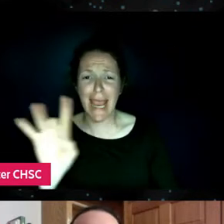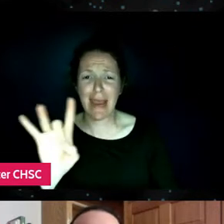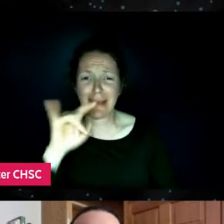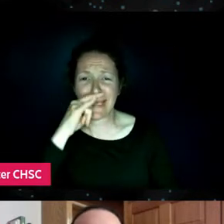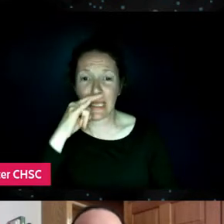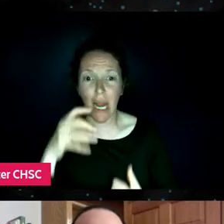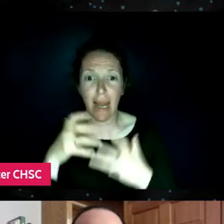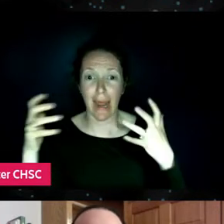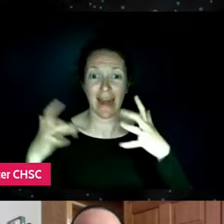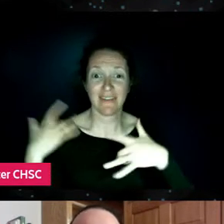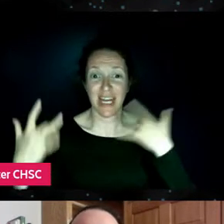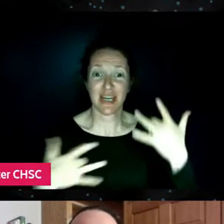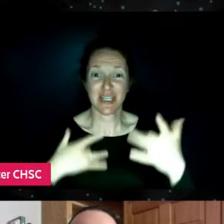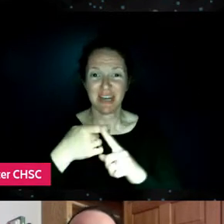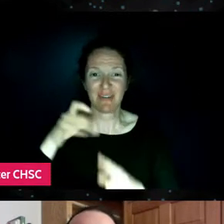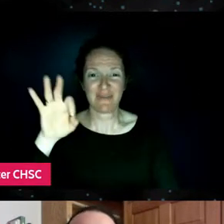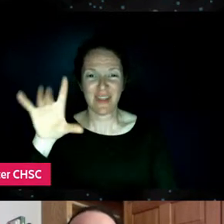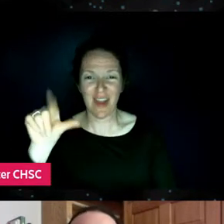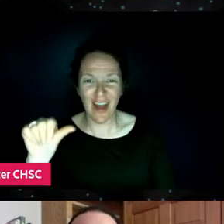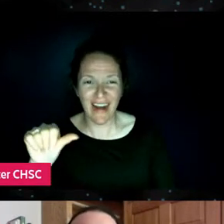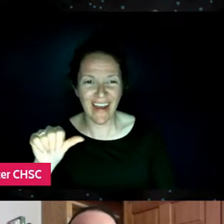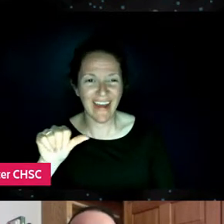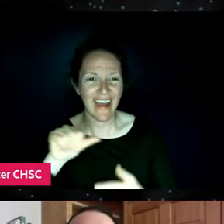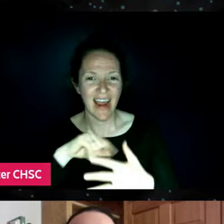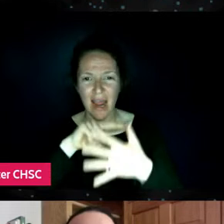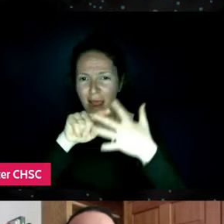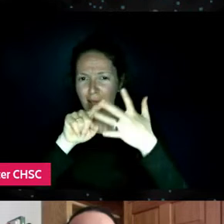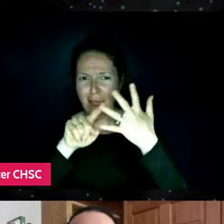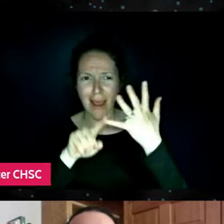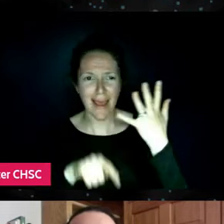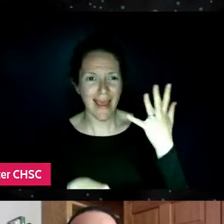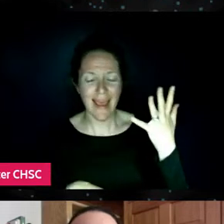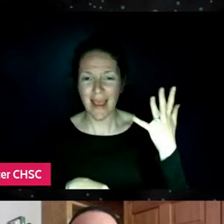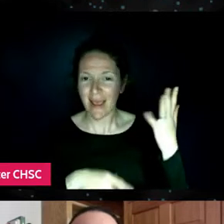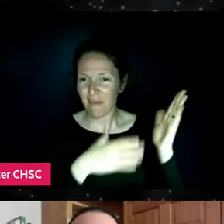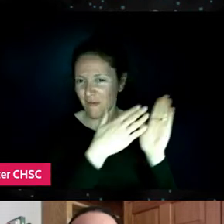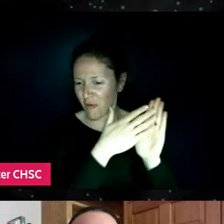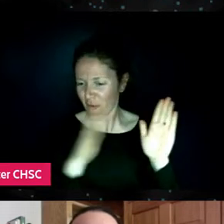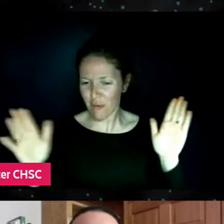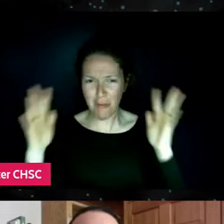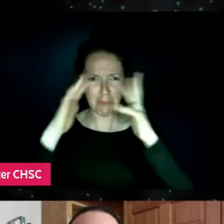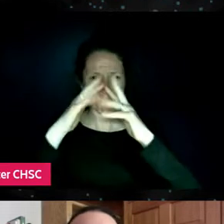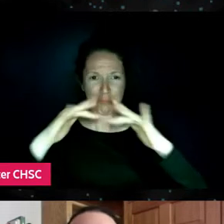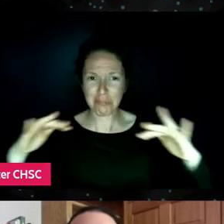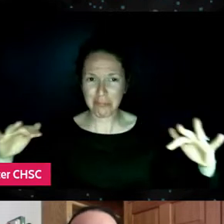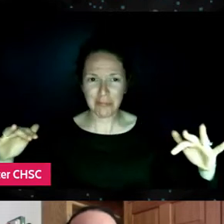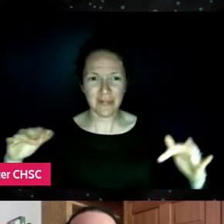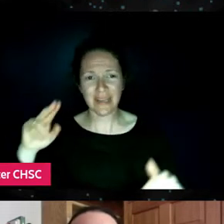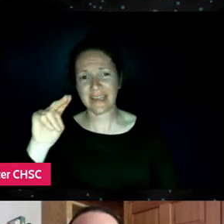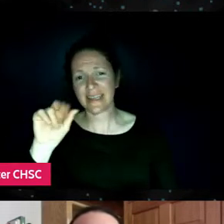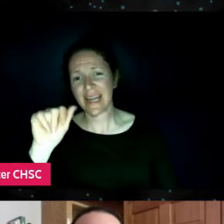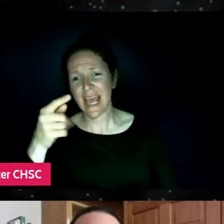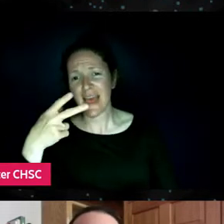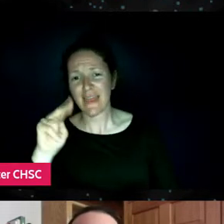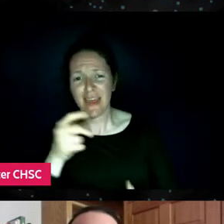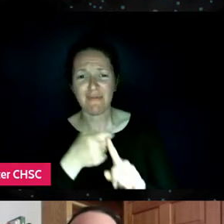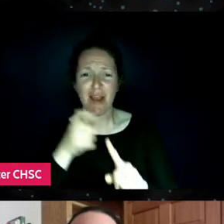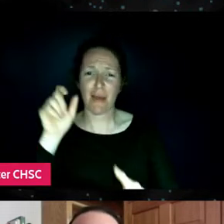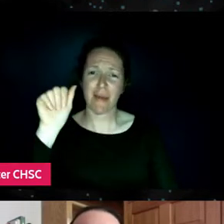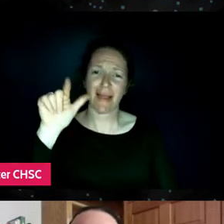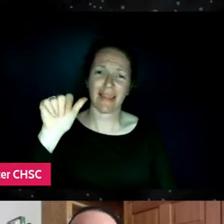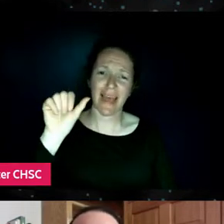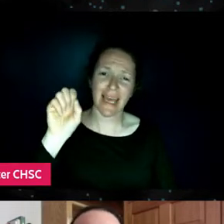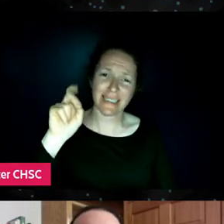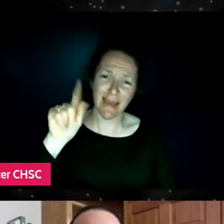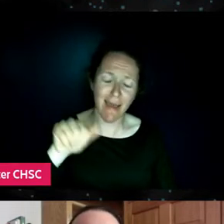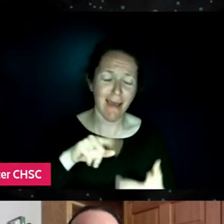lot of energy from Florida. And there was just this very wide kind of range. There was Nathan from Alaska and Journey